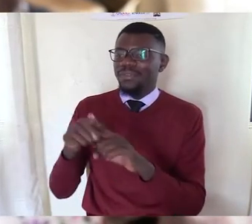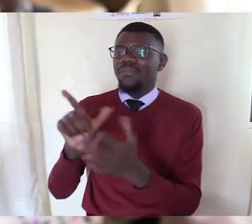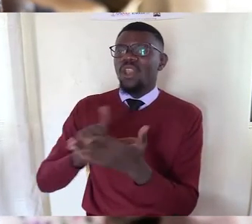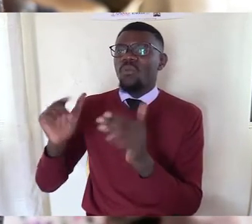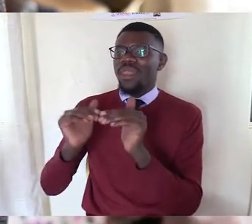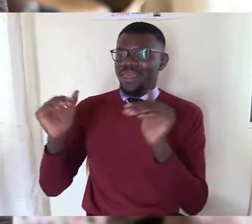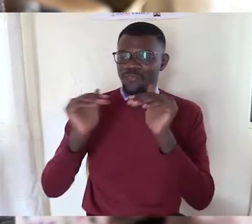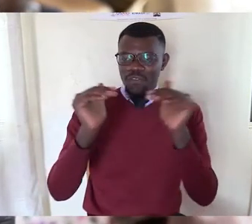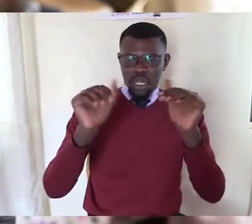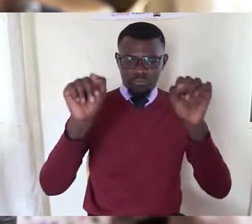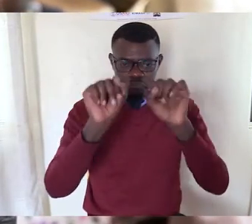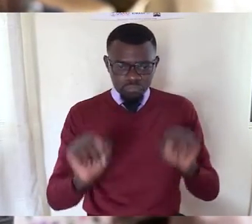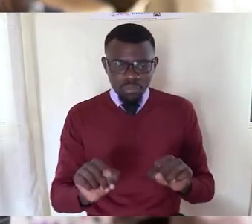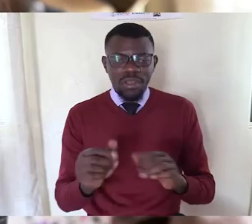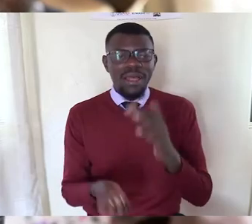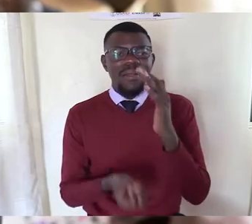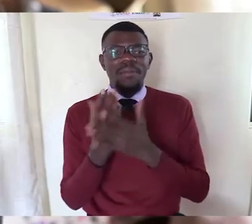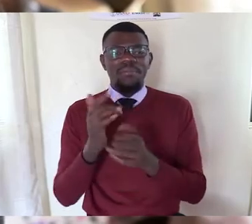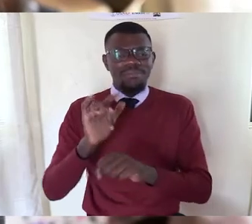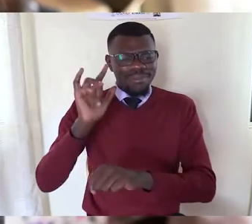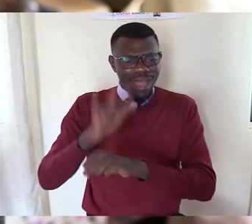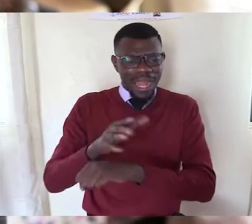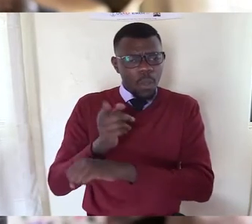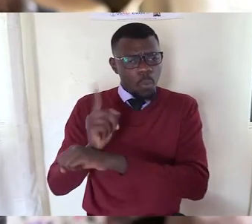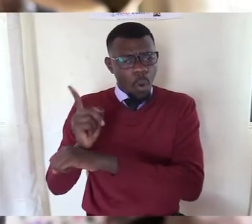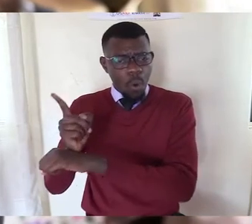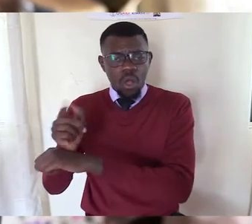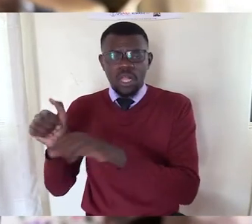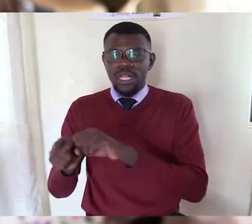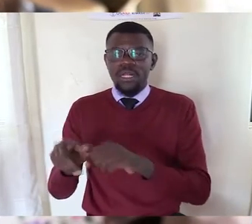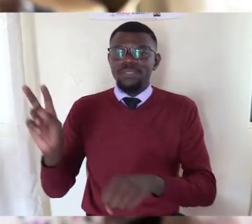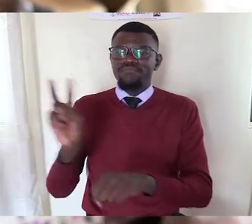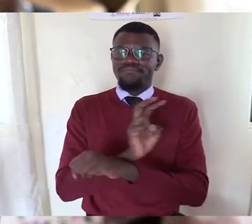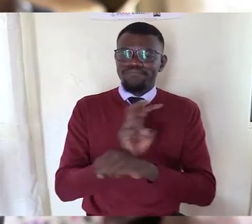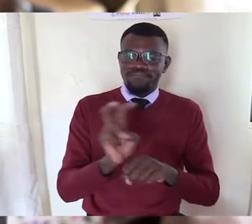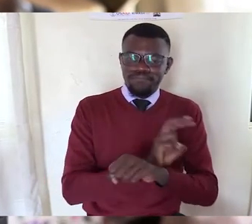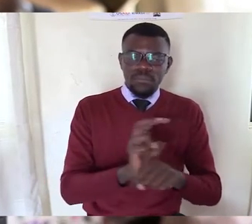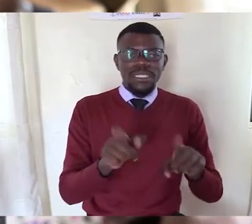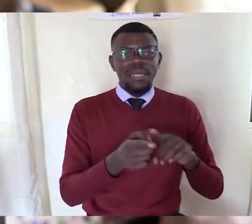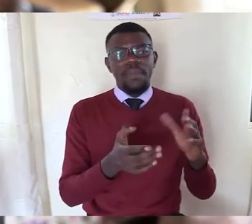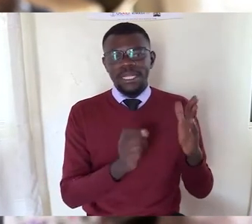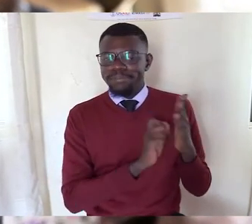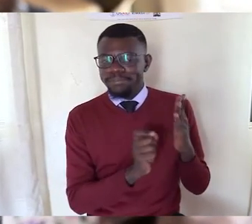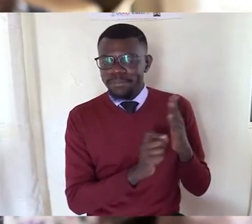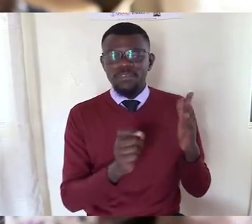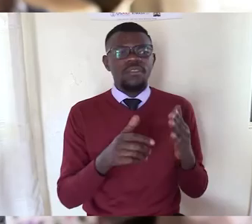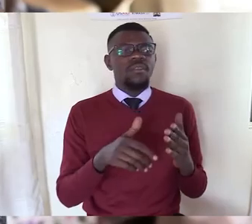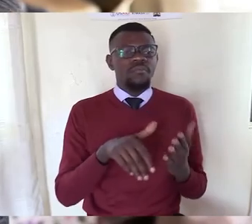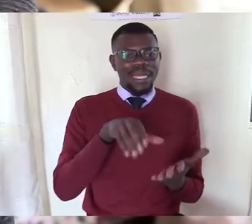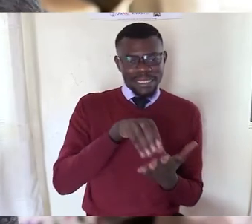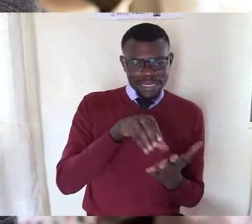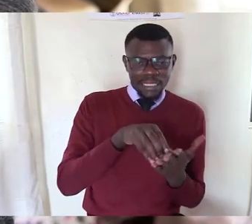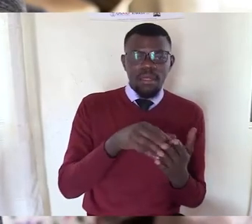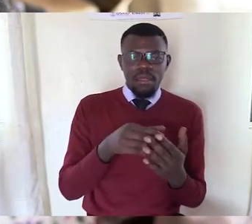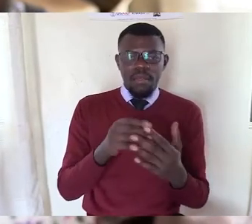local-level systems for early warning, as well as monitoring and documentation of incidents when they